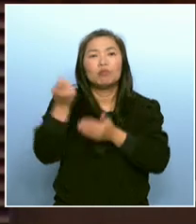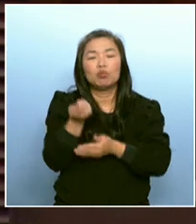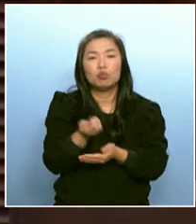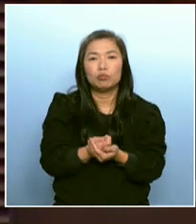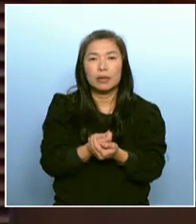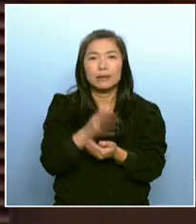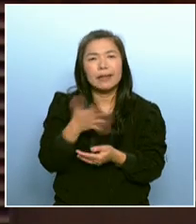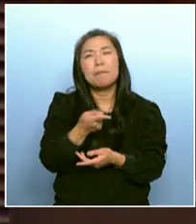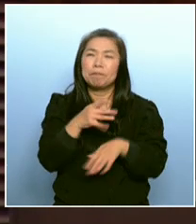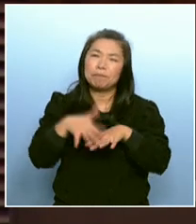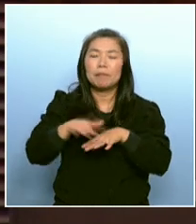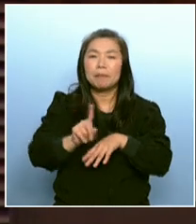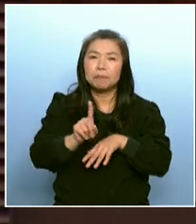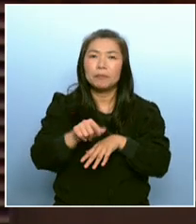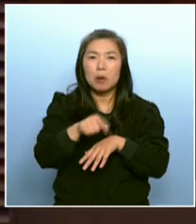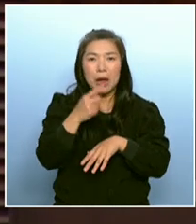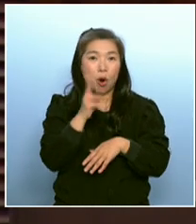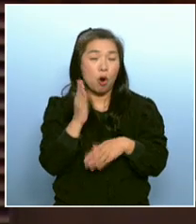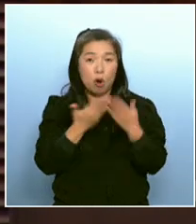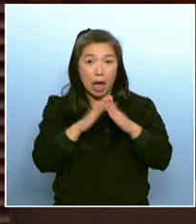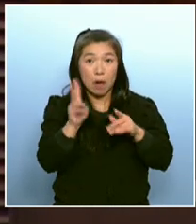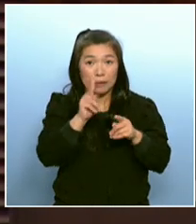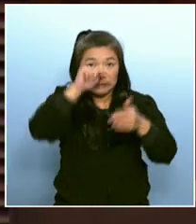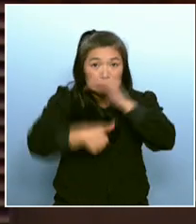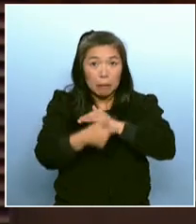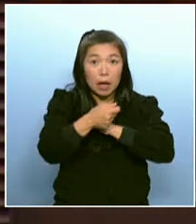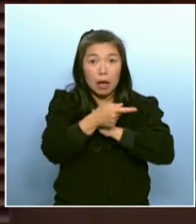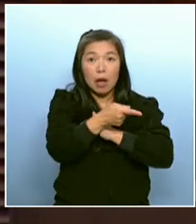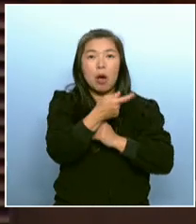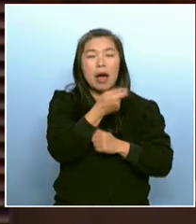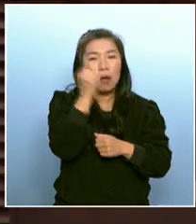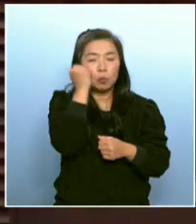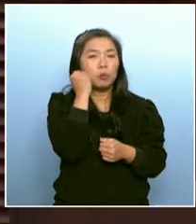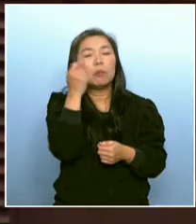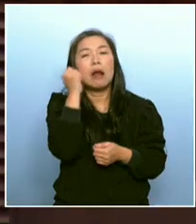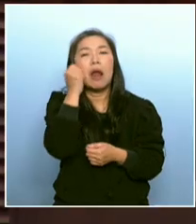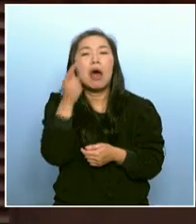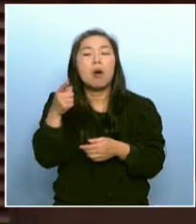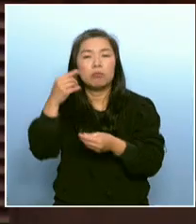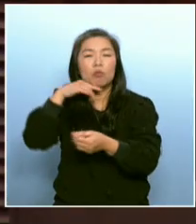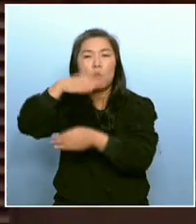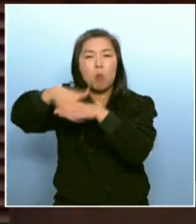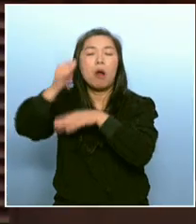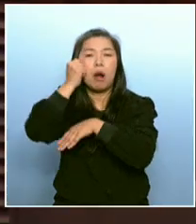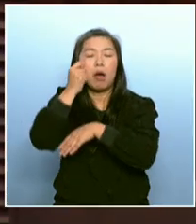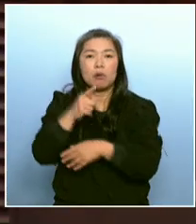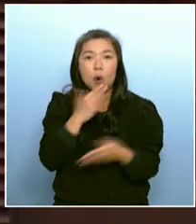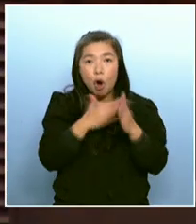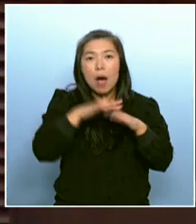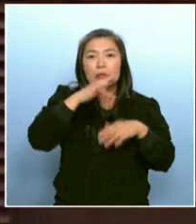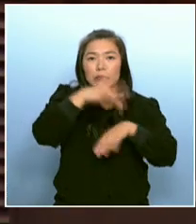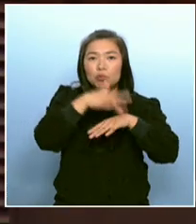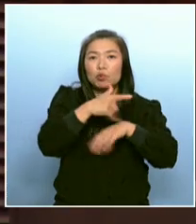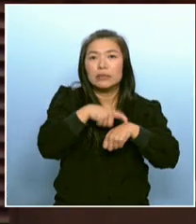cover a wider district. They will be able to identify more effectively students in need. As for